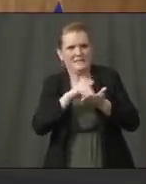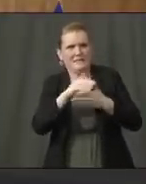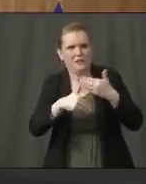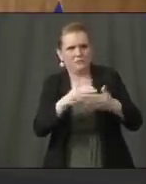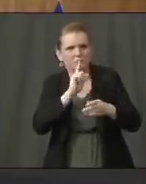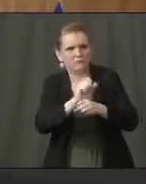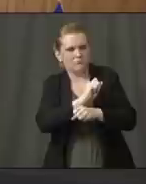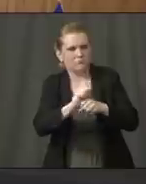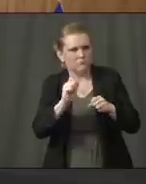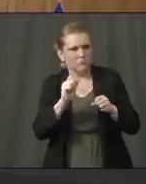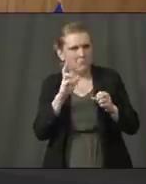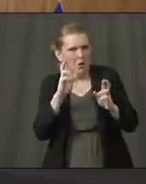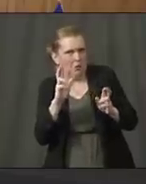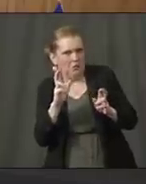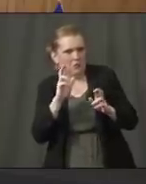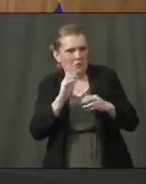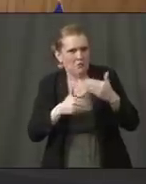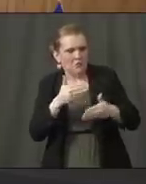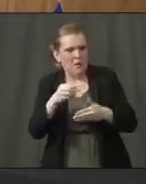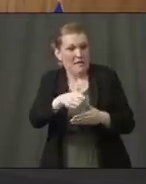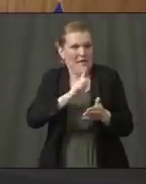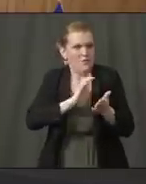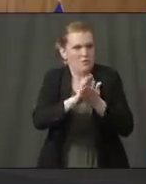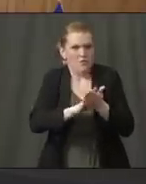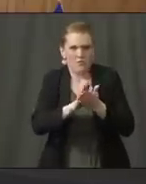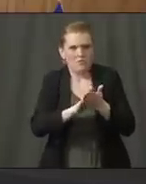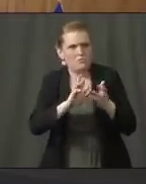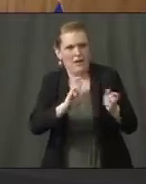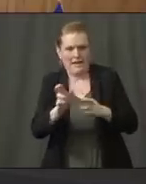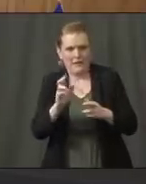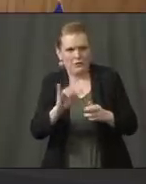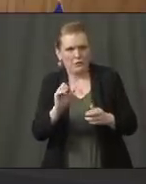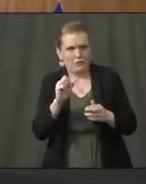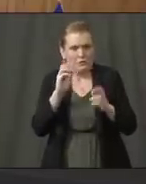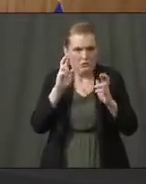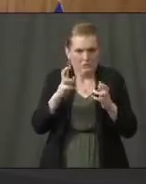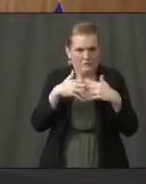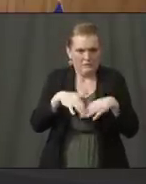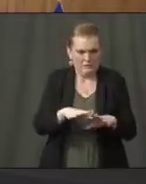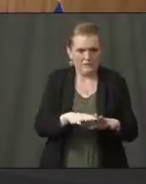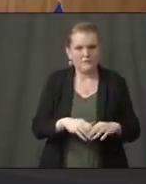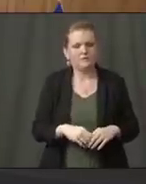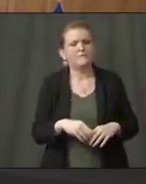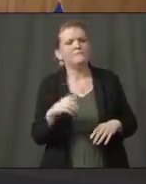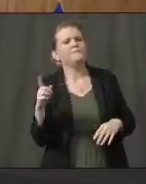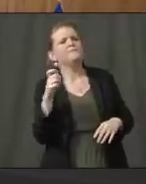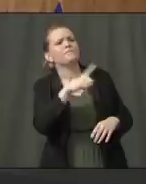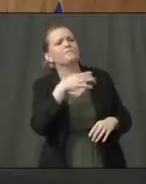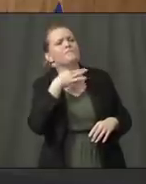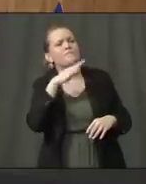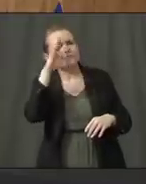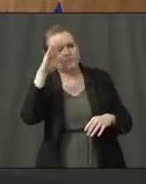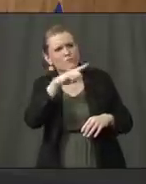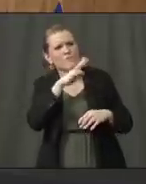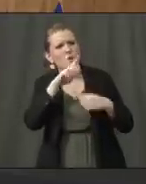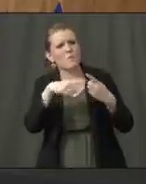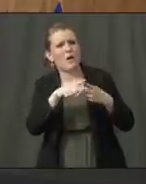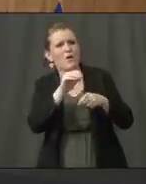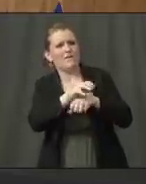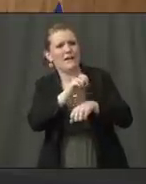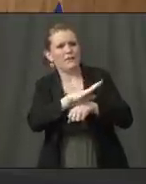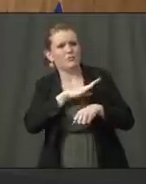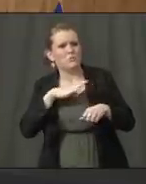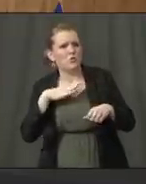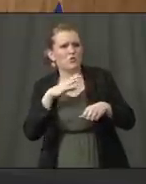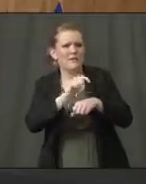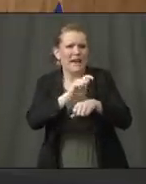how quickly do you expect your task force to move? In other words, I would assume Governor Cuomo had mentioned a matter of